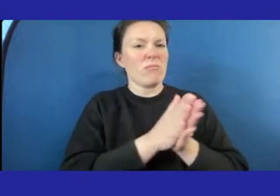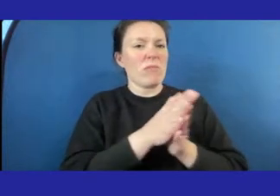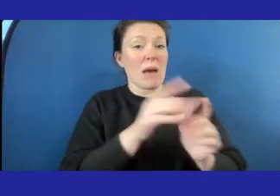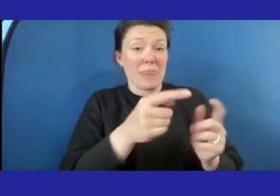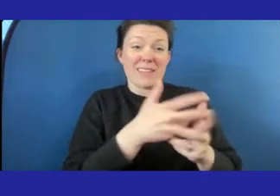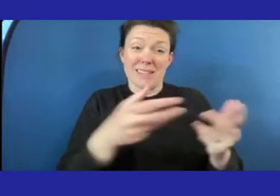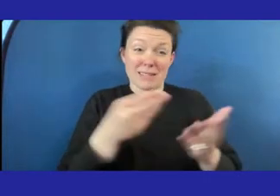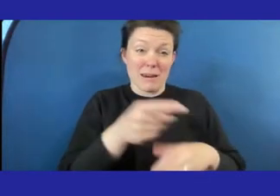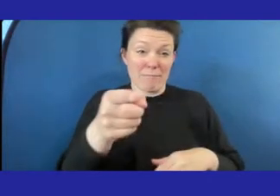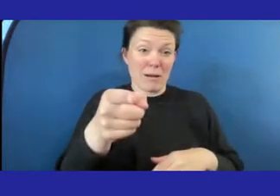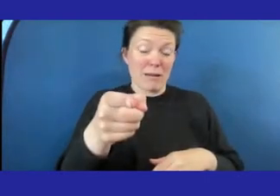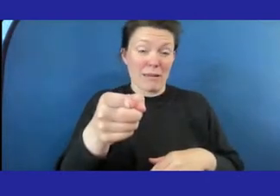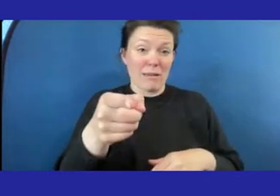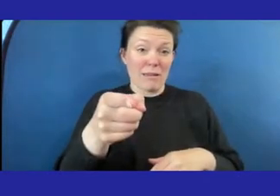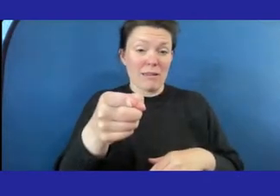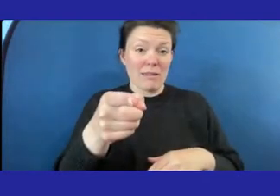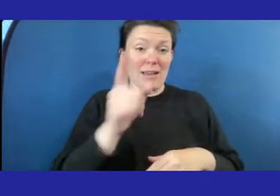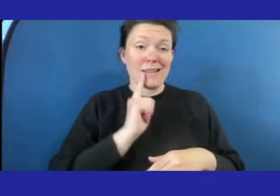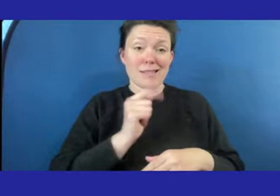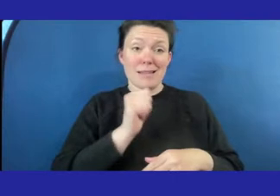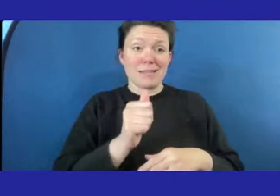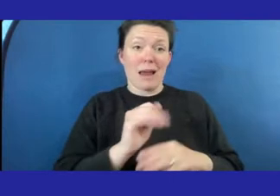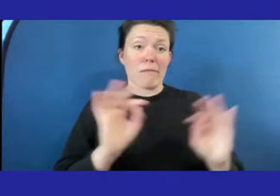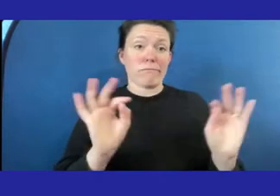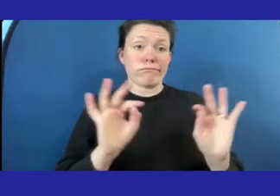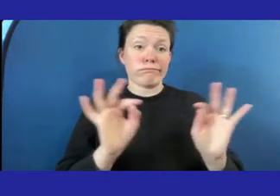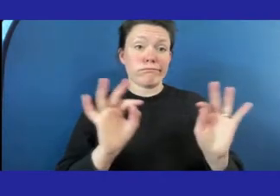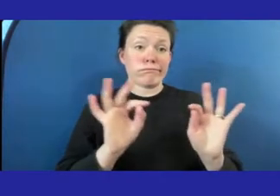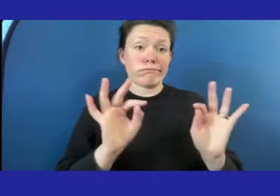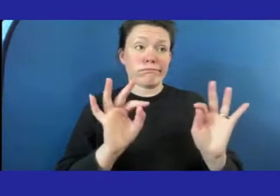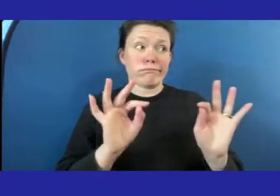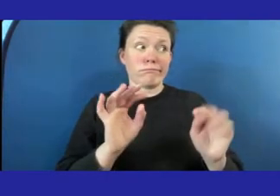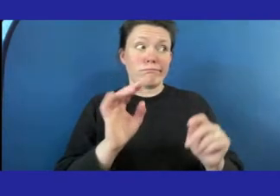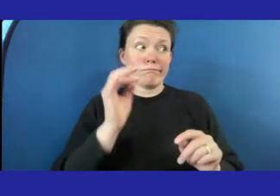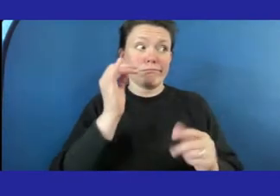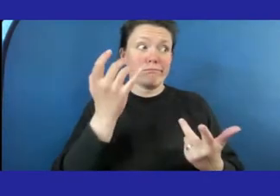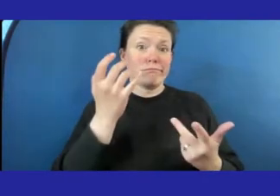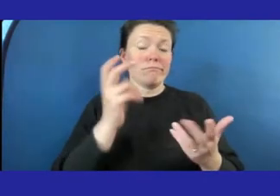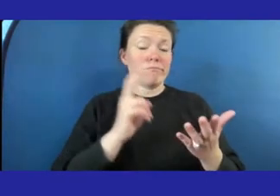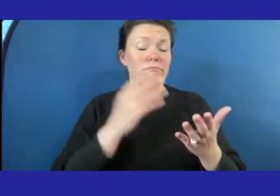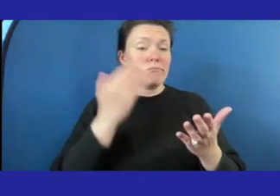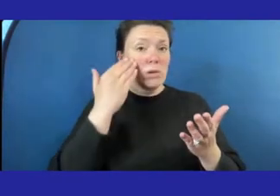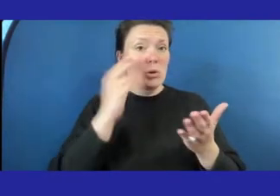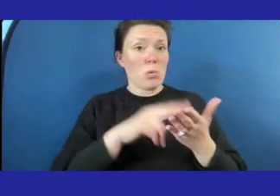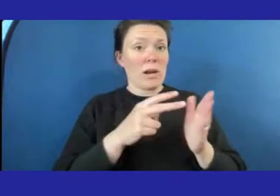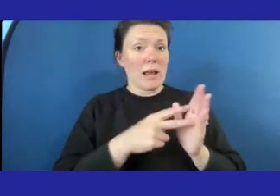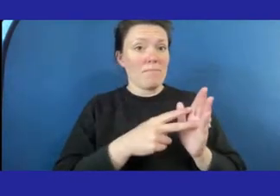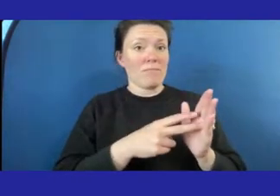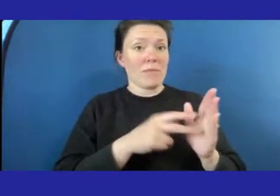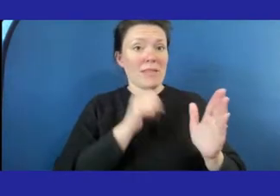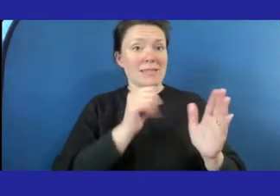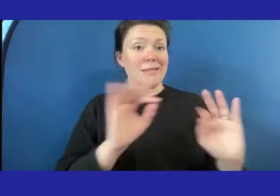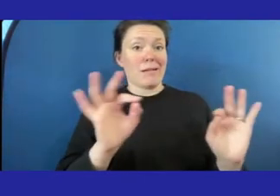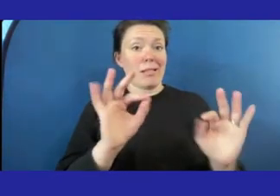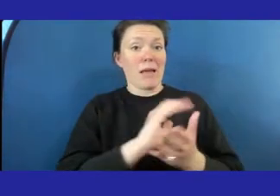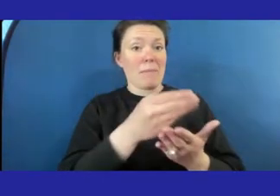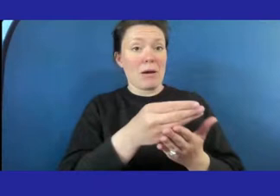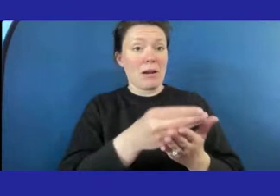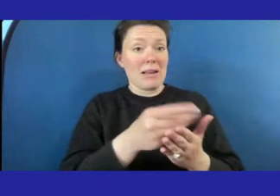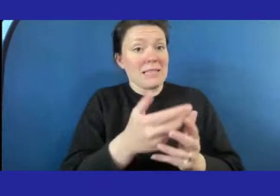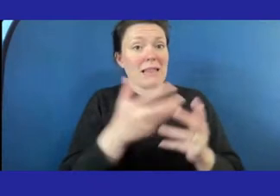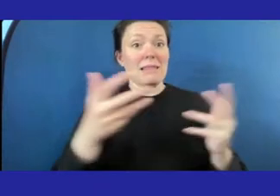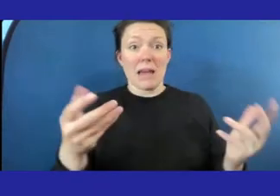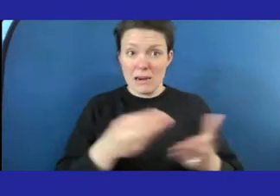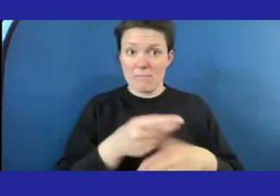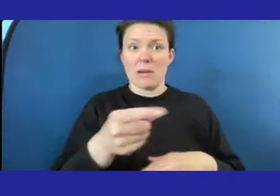dollars, right? Yeah. They're not a trivial, it's not, if you win the case, right, it's not a trivial amount of money you're going to get. I'm just thinking about,